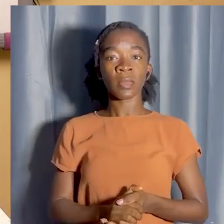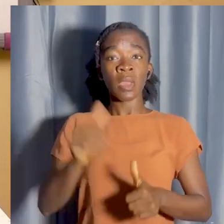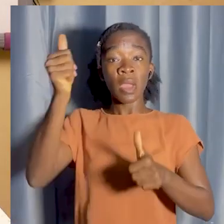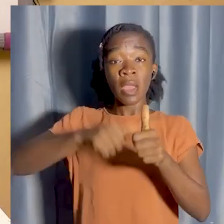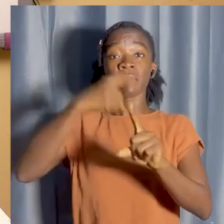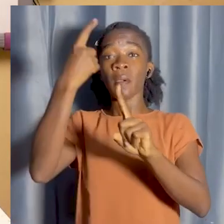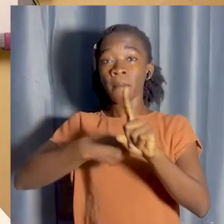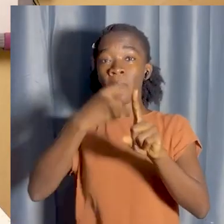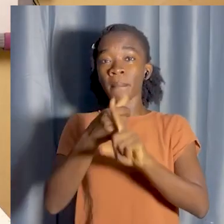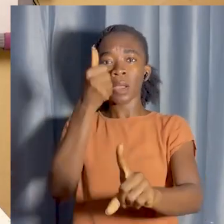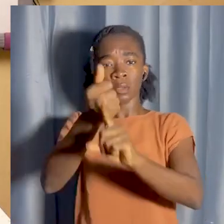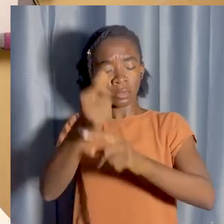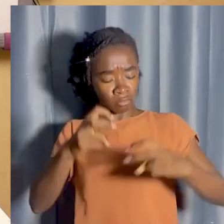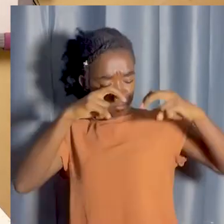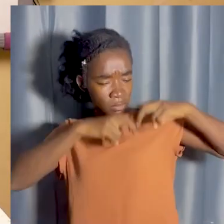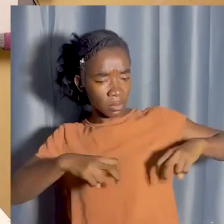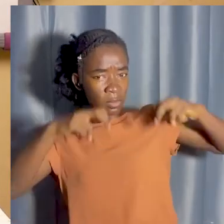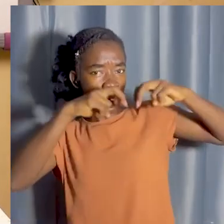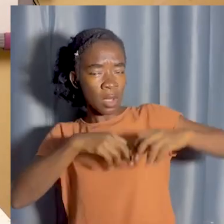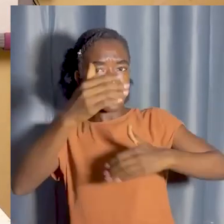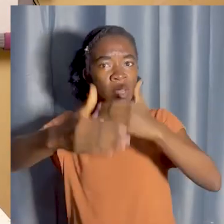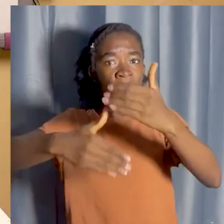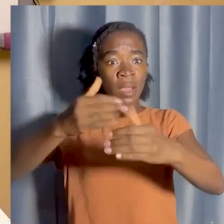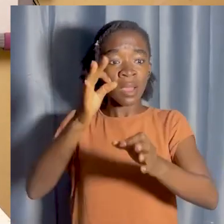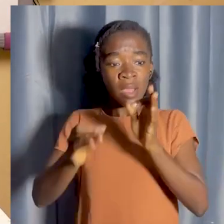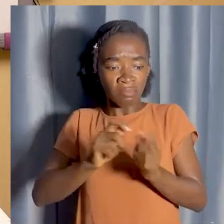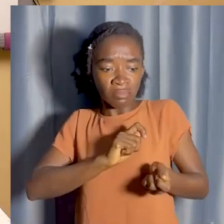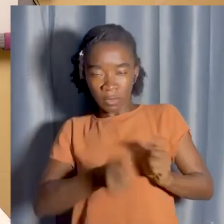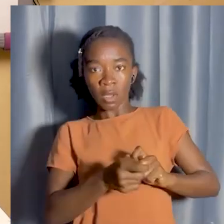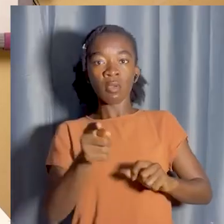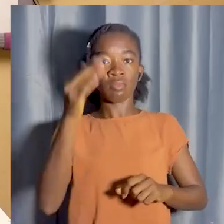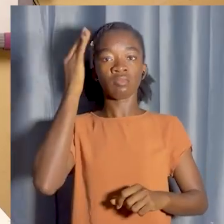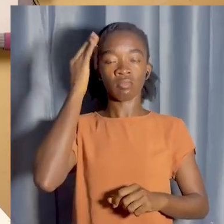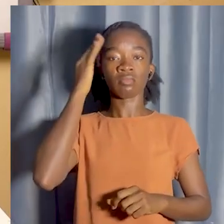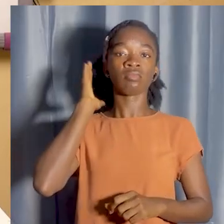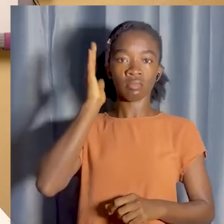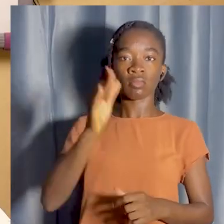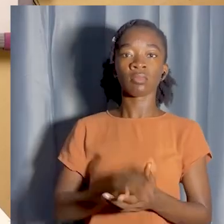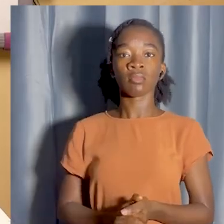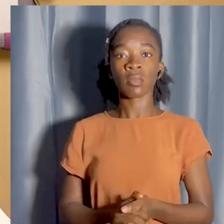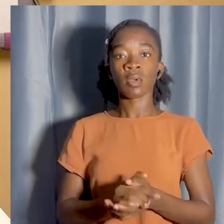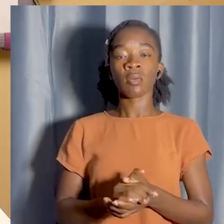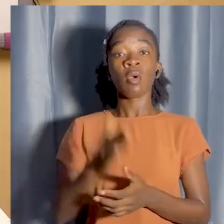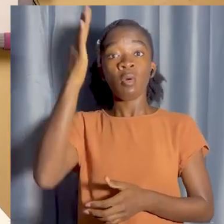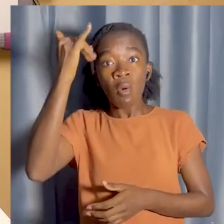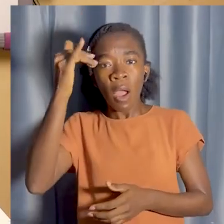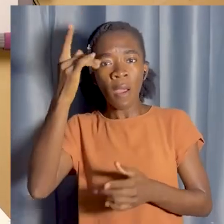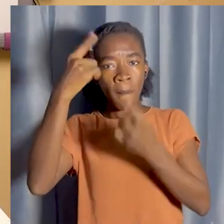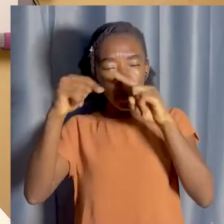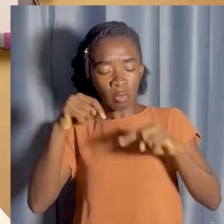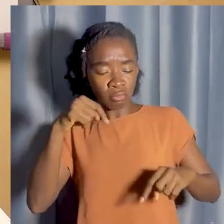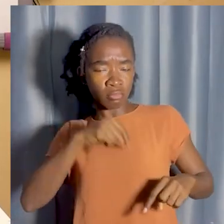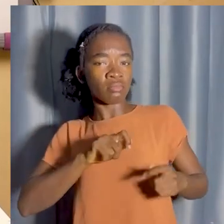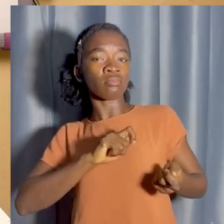if at a point it wasn't there, and then along the way it develops, you will notice it because something has changed. So you finish with